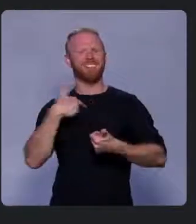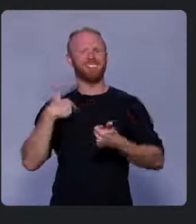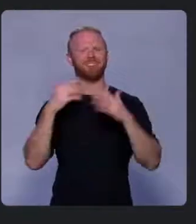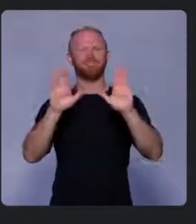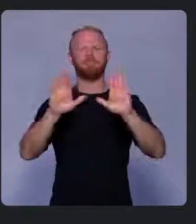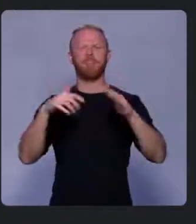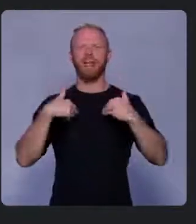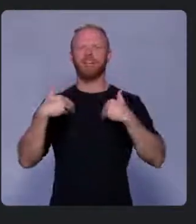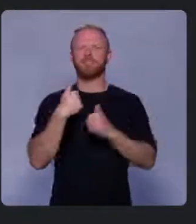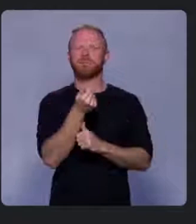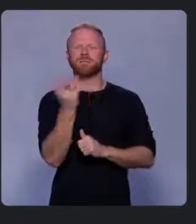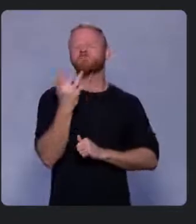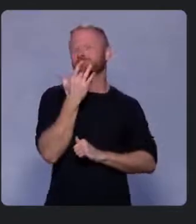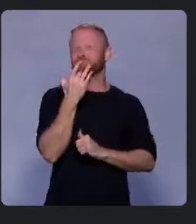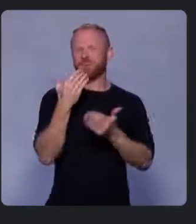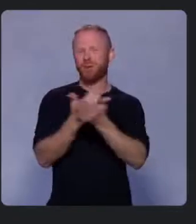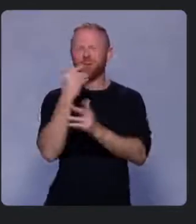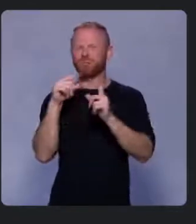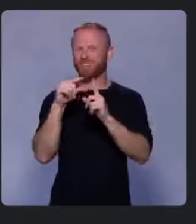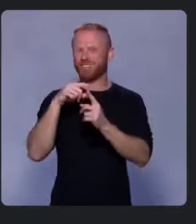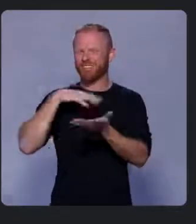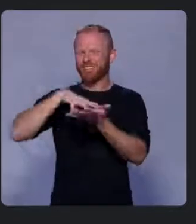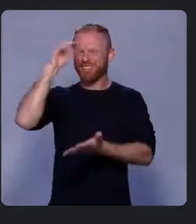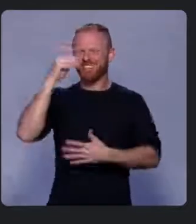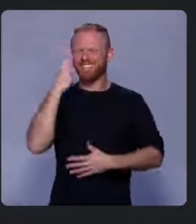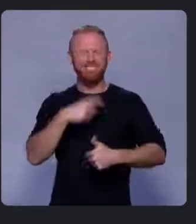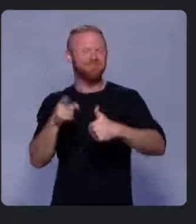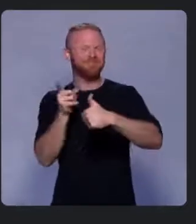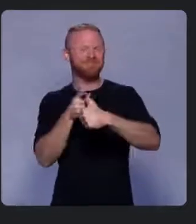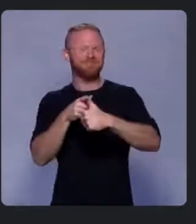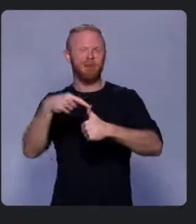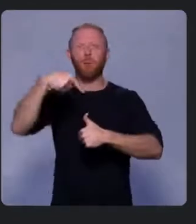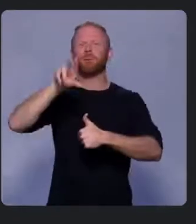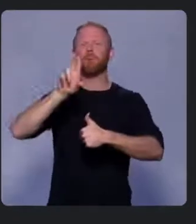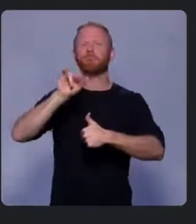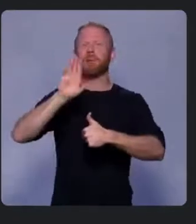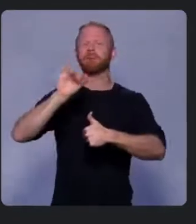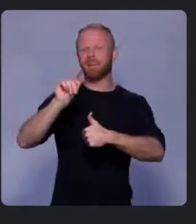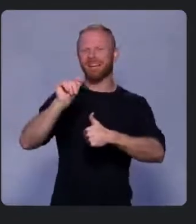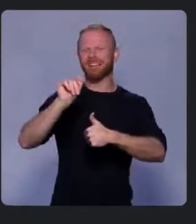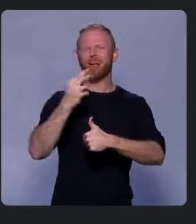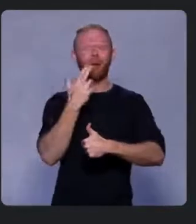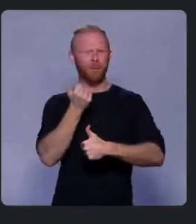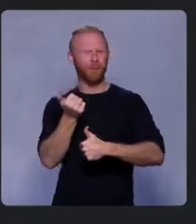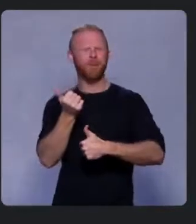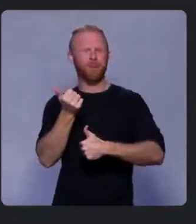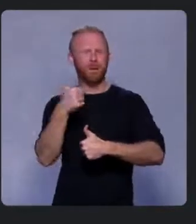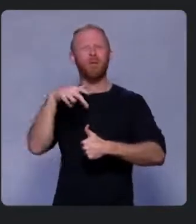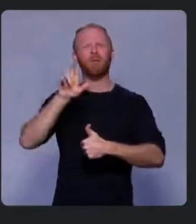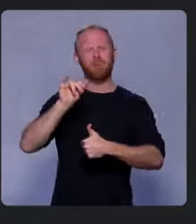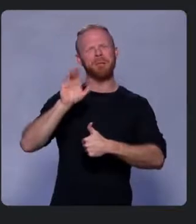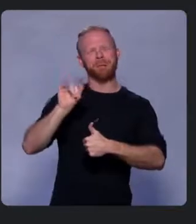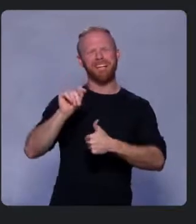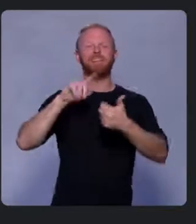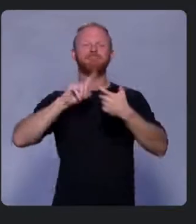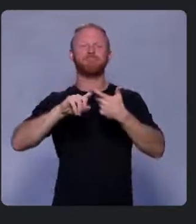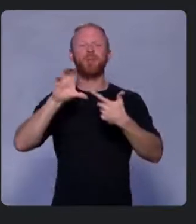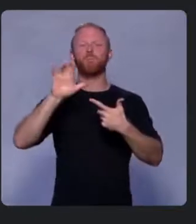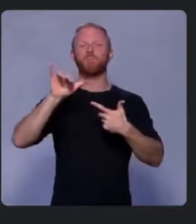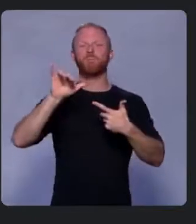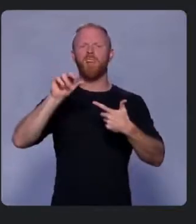couple of my favorite words that I just learned. One of them being qubits, cute qubits, cryostat,